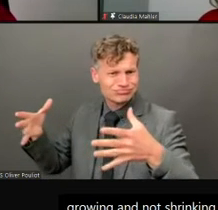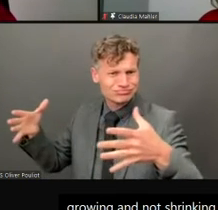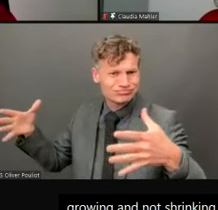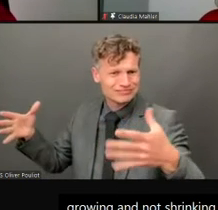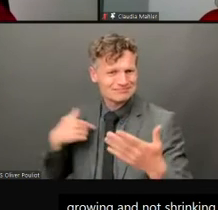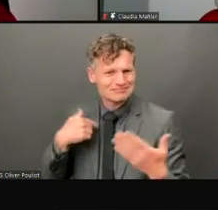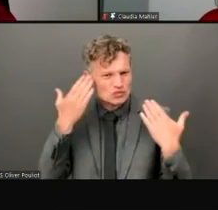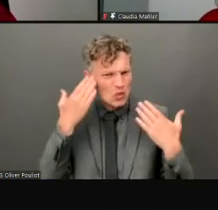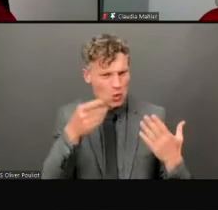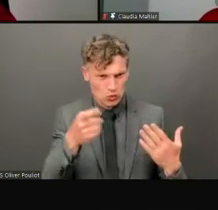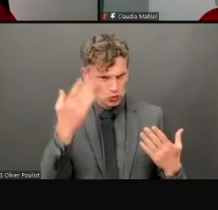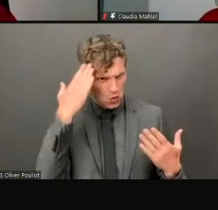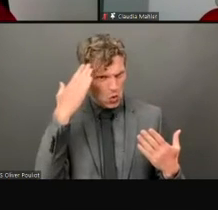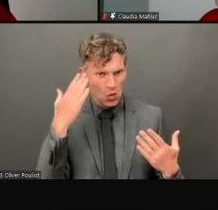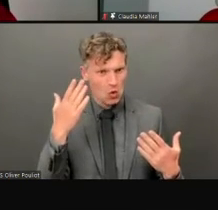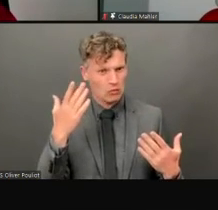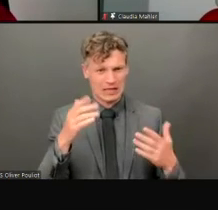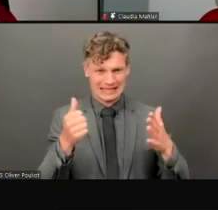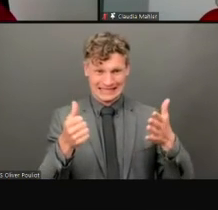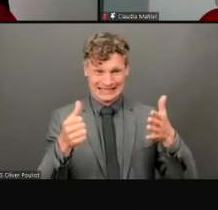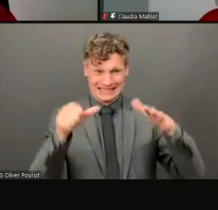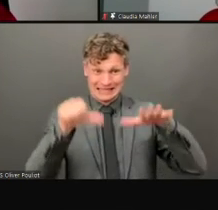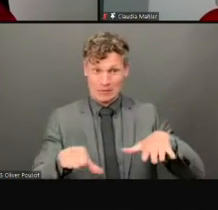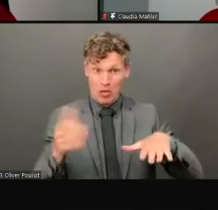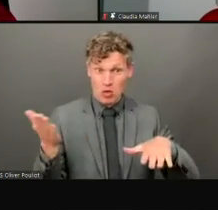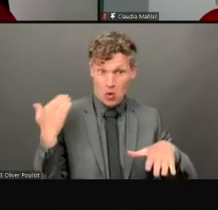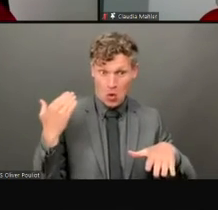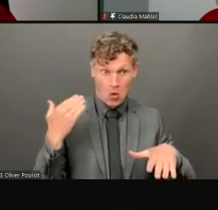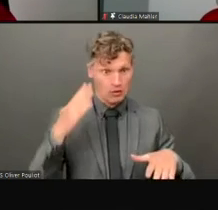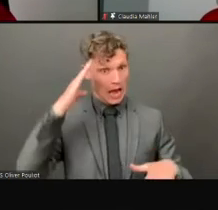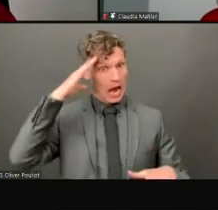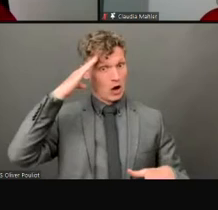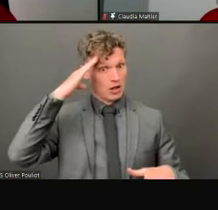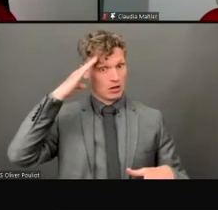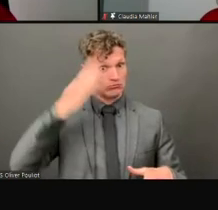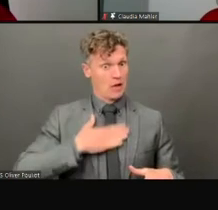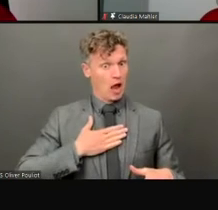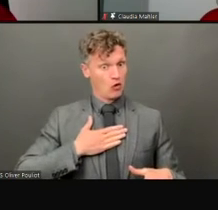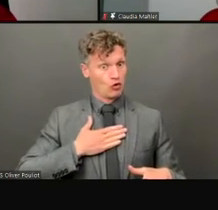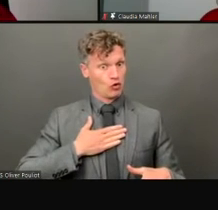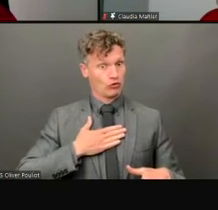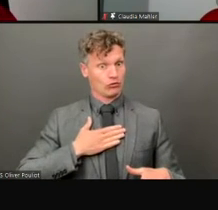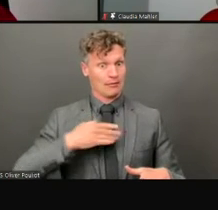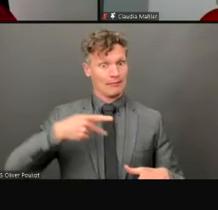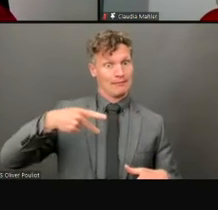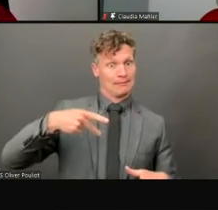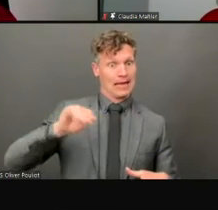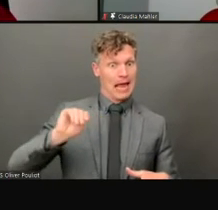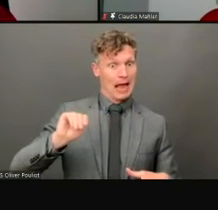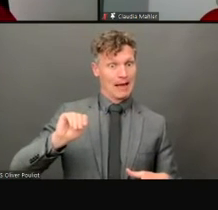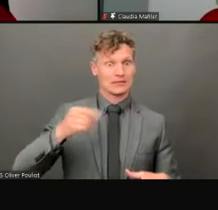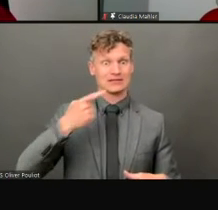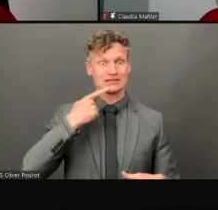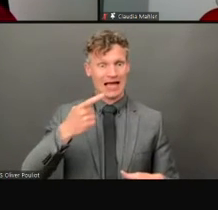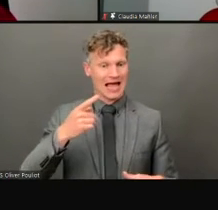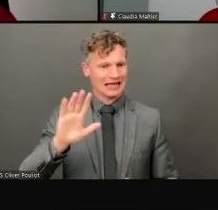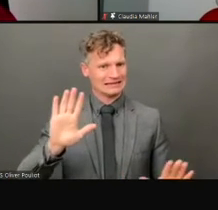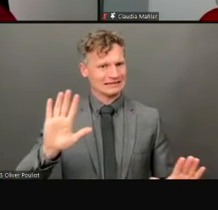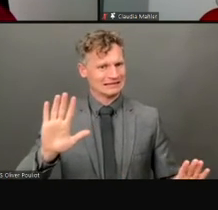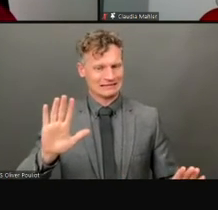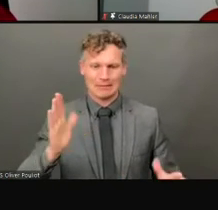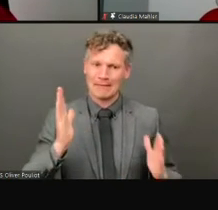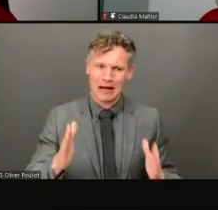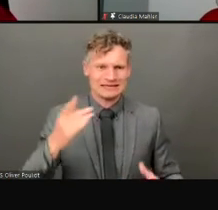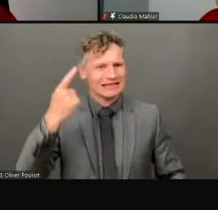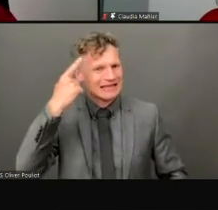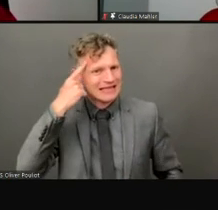out publicly and said that we've got to think about the future of long-term care for older people